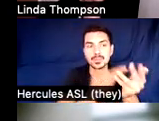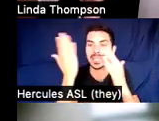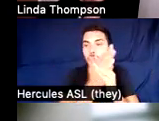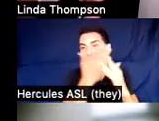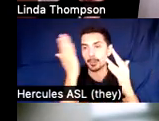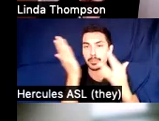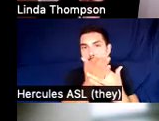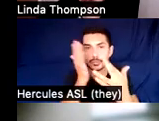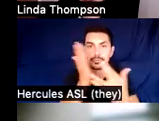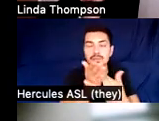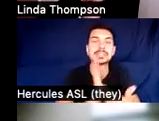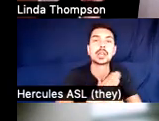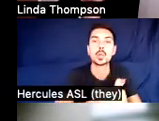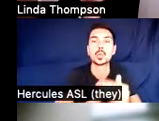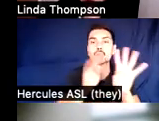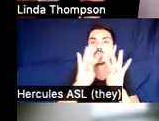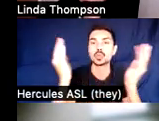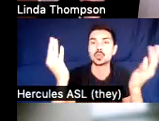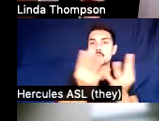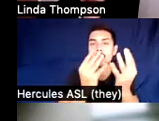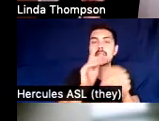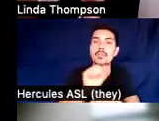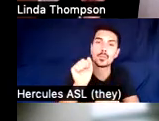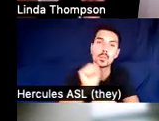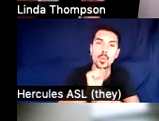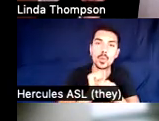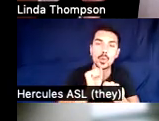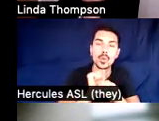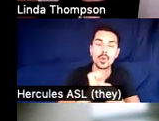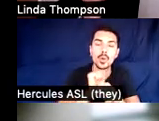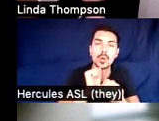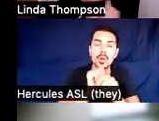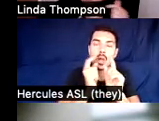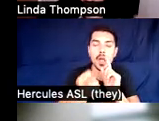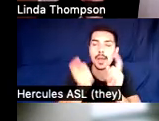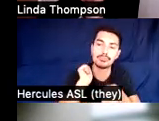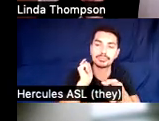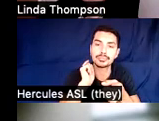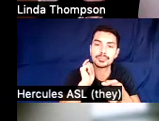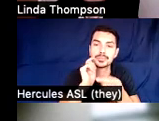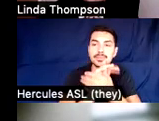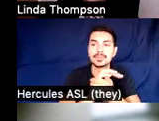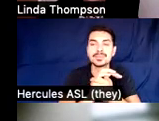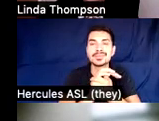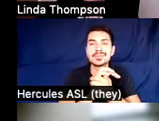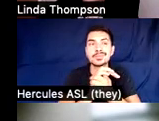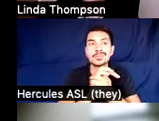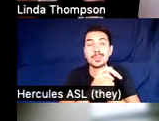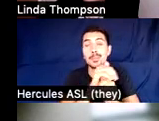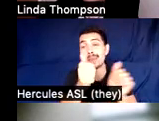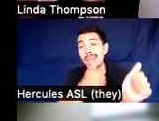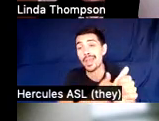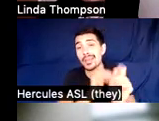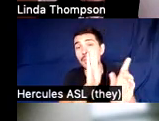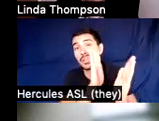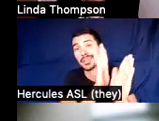interruption in our circle of work by saying things. Some